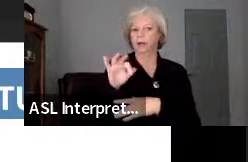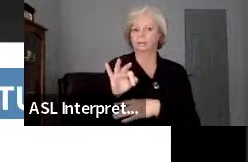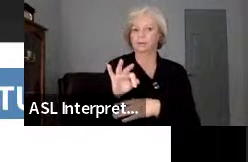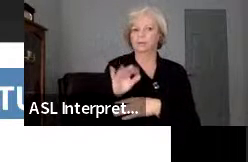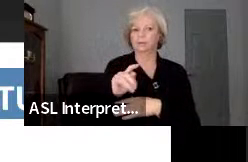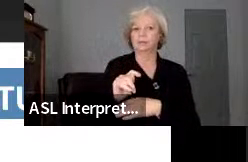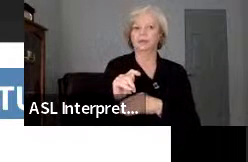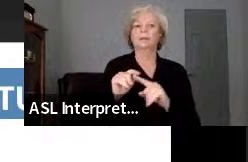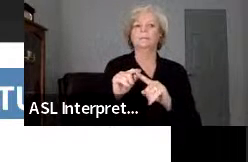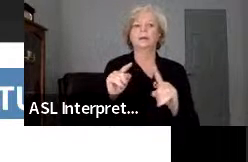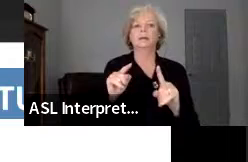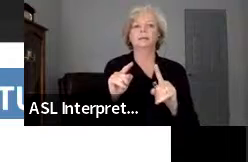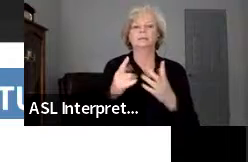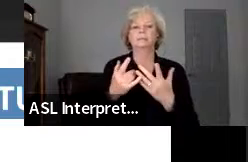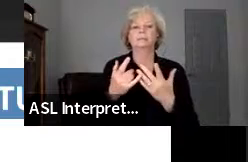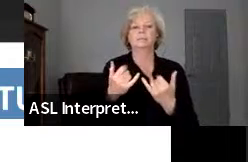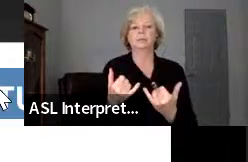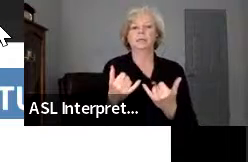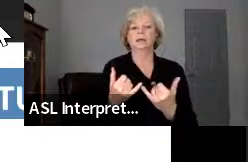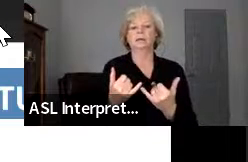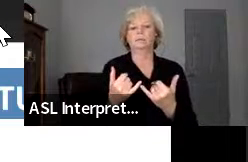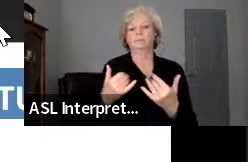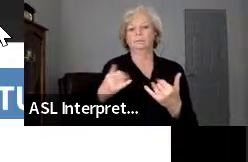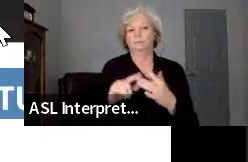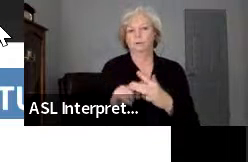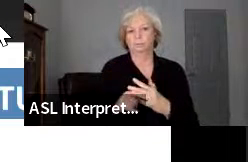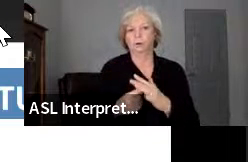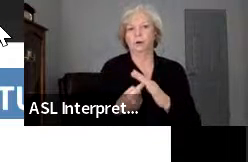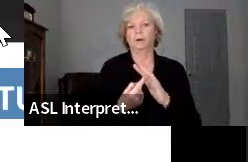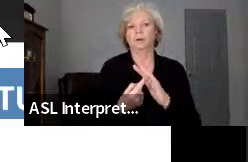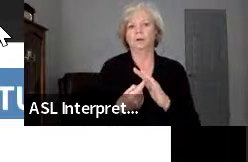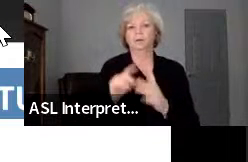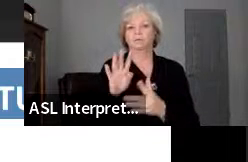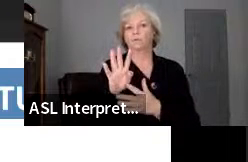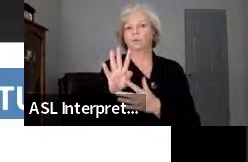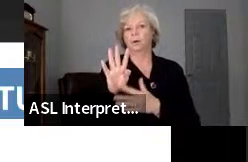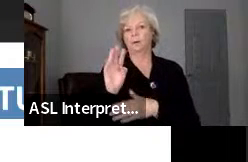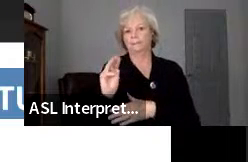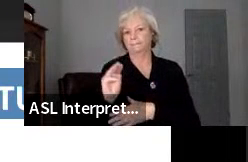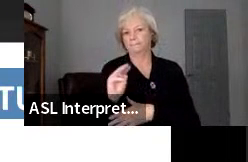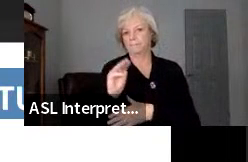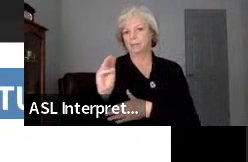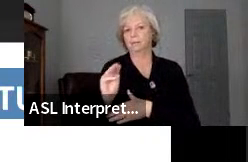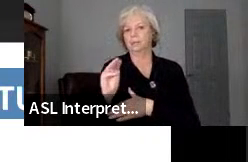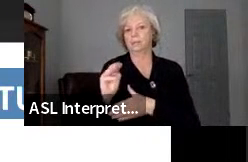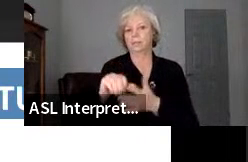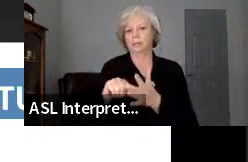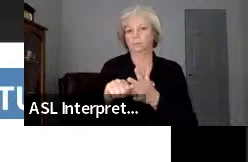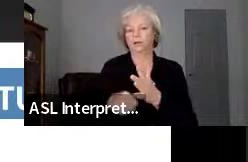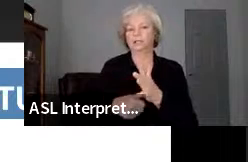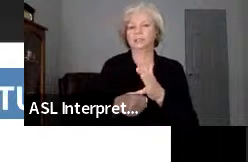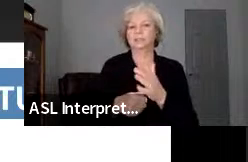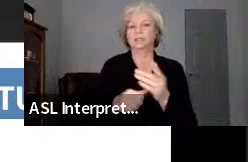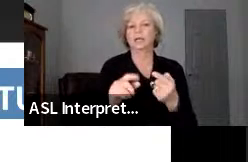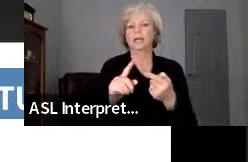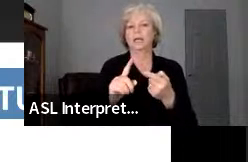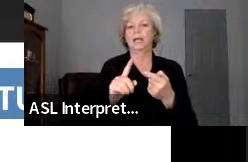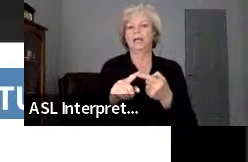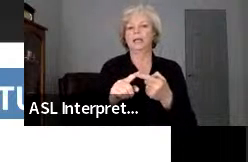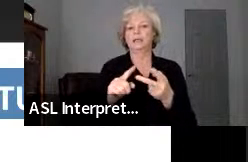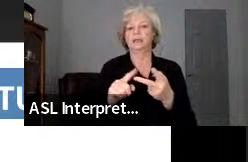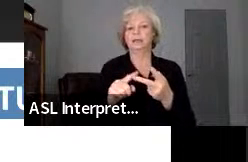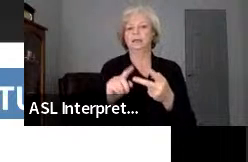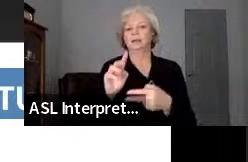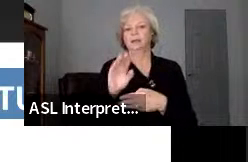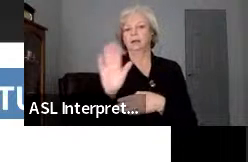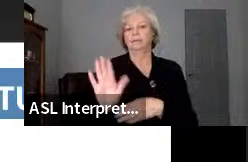we have garnered over 4 million impressions and almost 5,000 click-throughs to the vaccination sign-up page